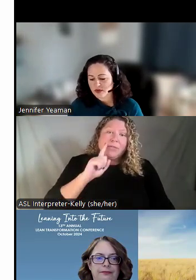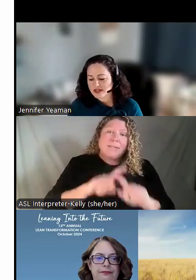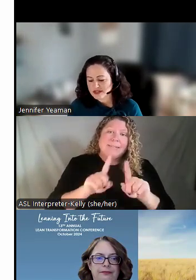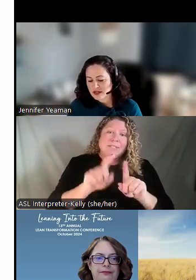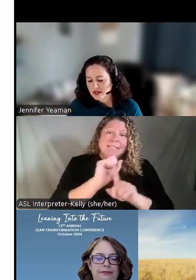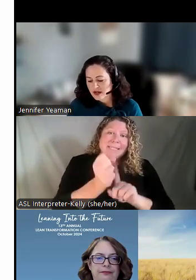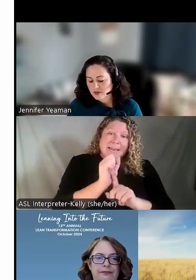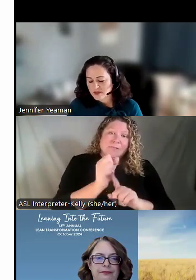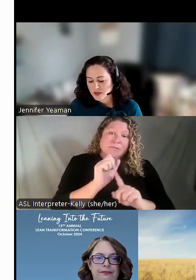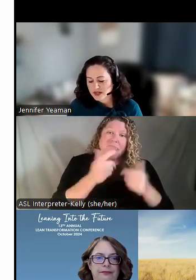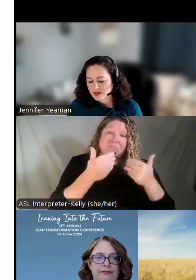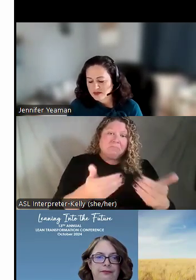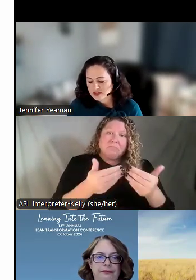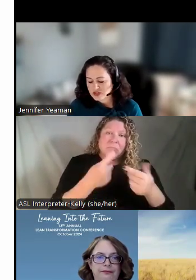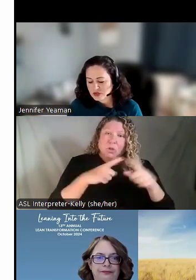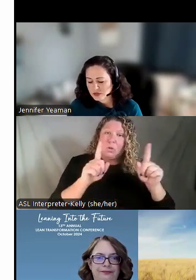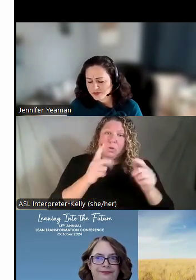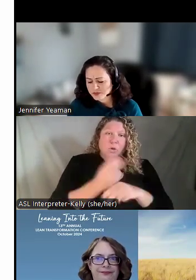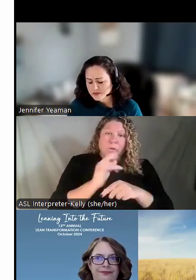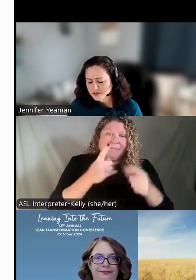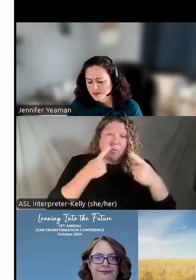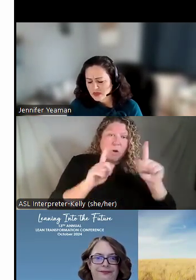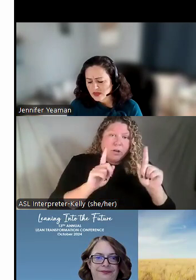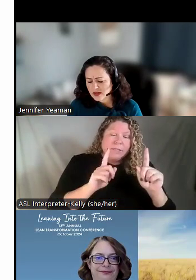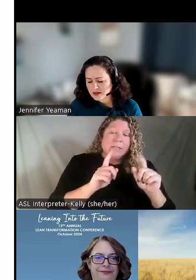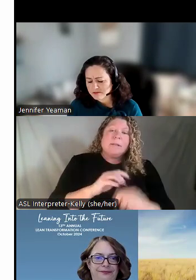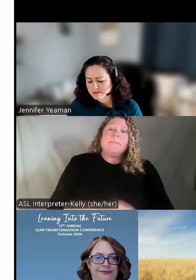it wherever it works. So when it comes to